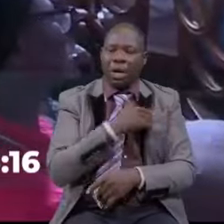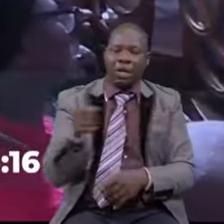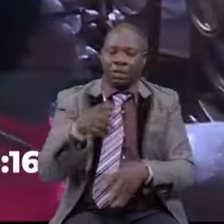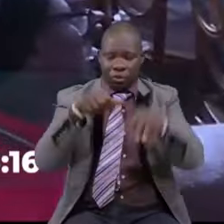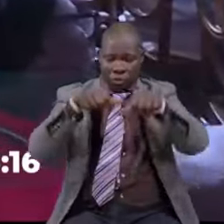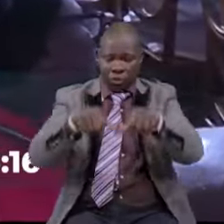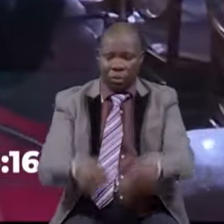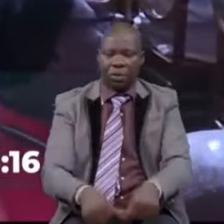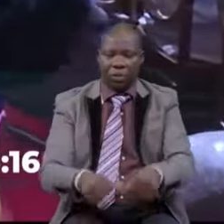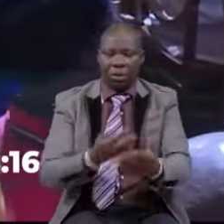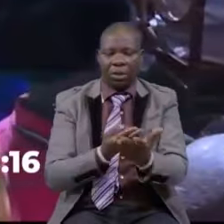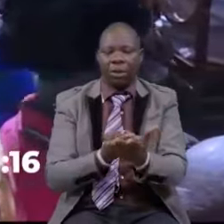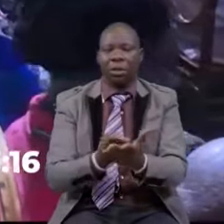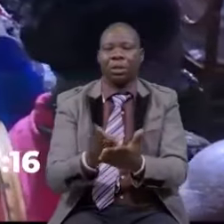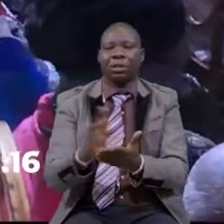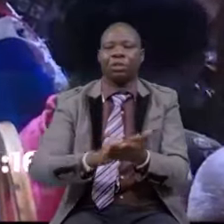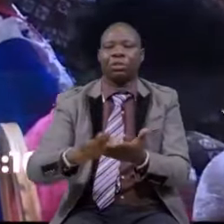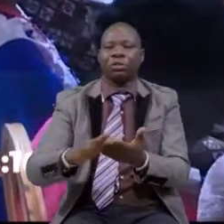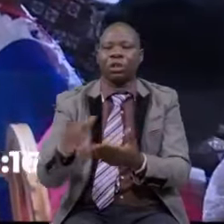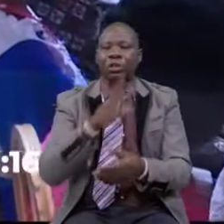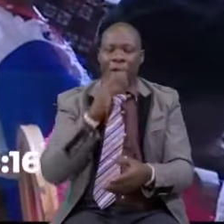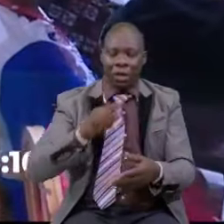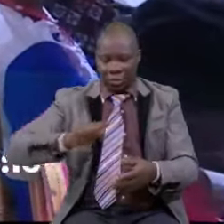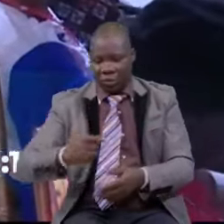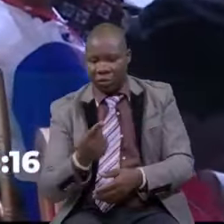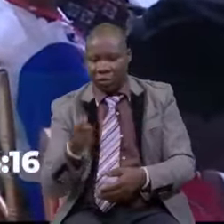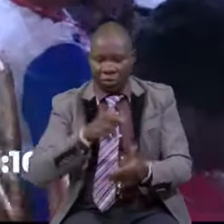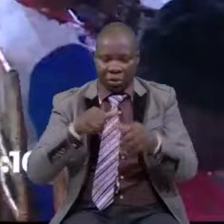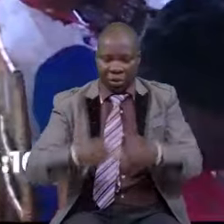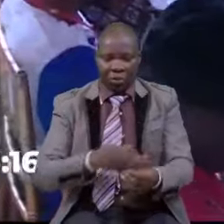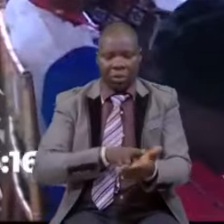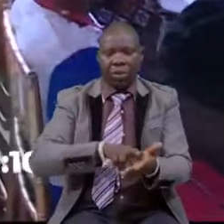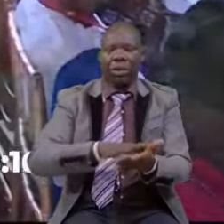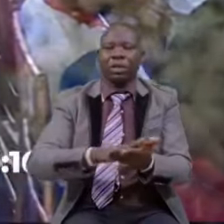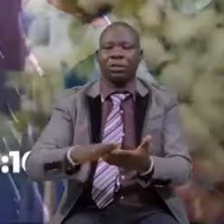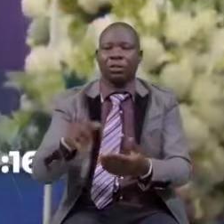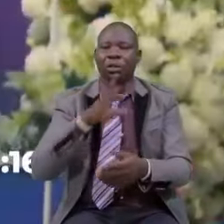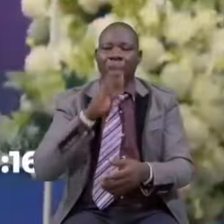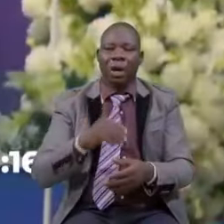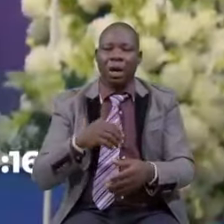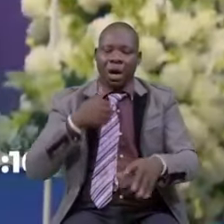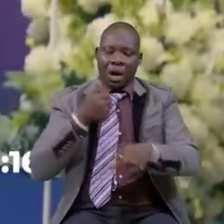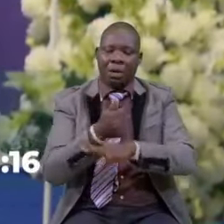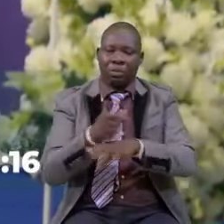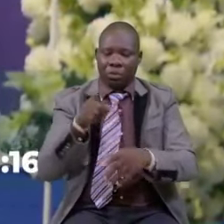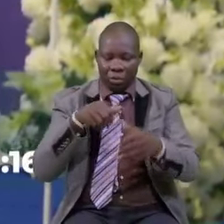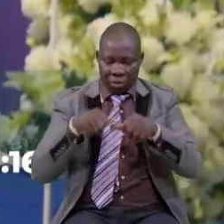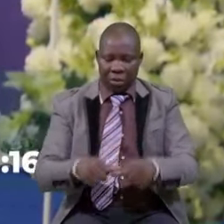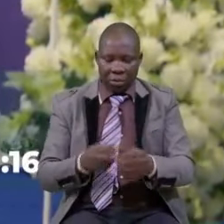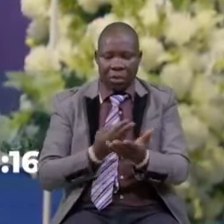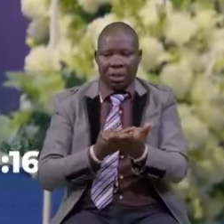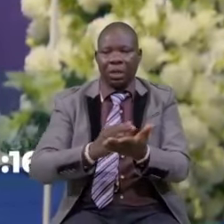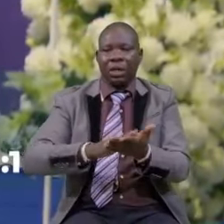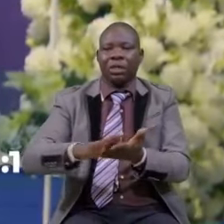remain righteous, you are insulted, you remain righteous, you are assaulted, you remain